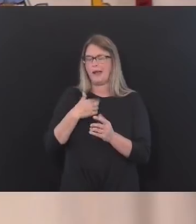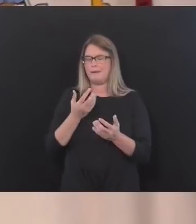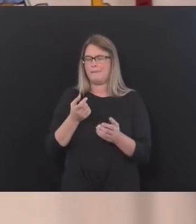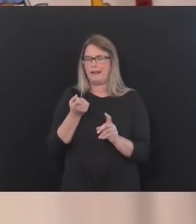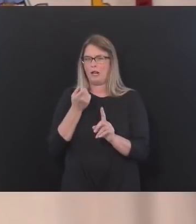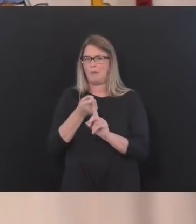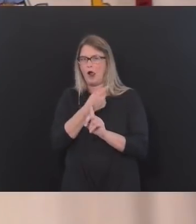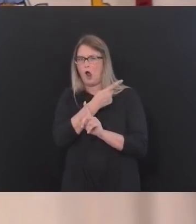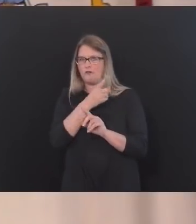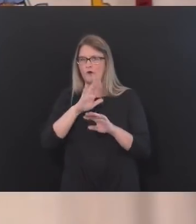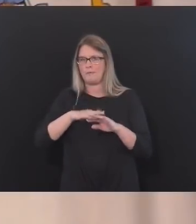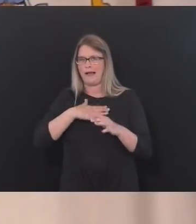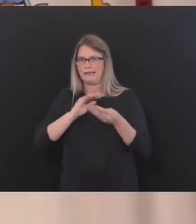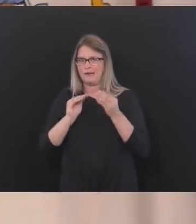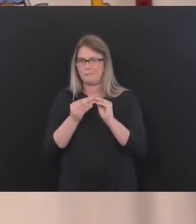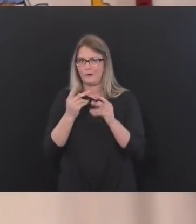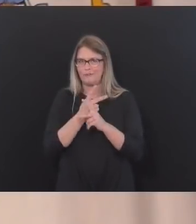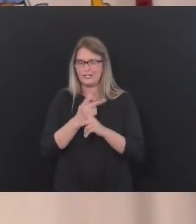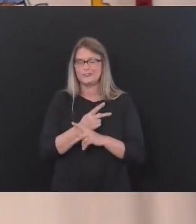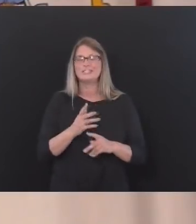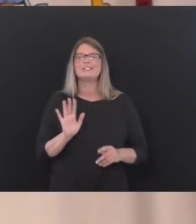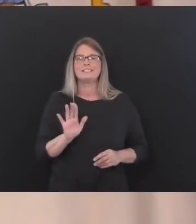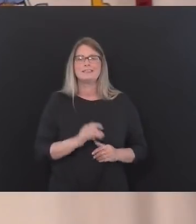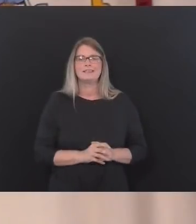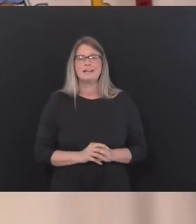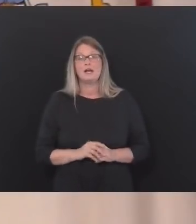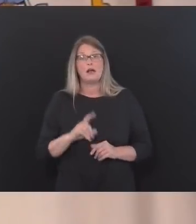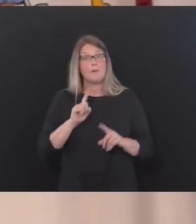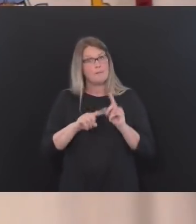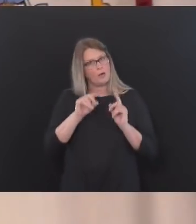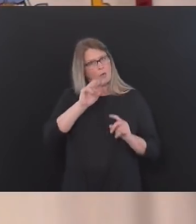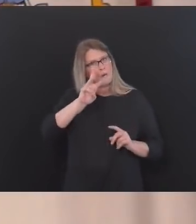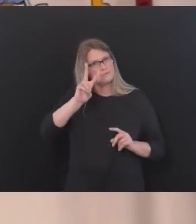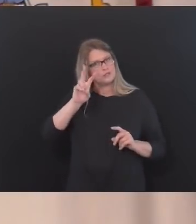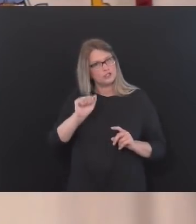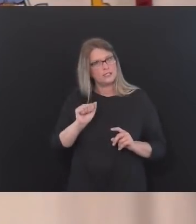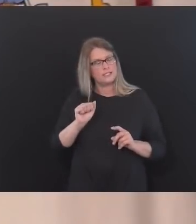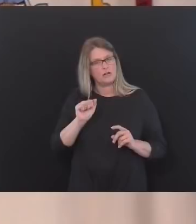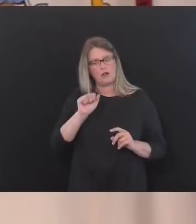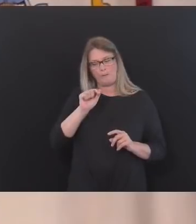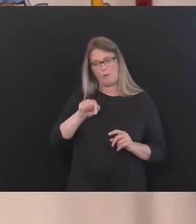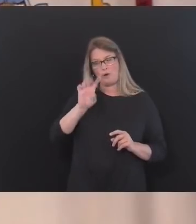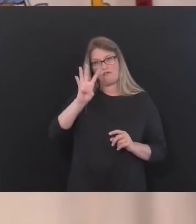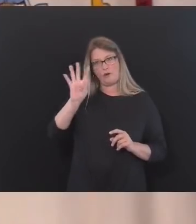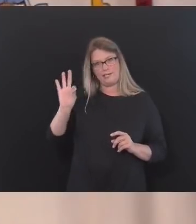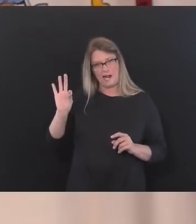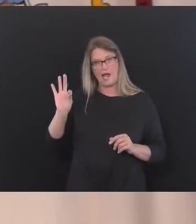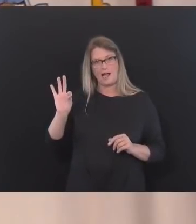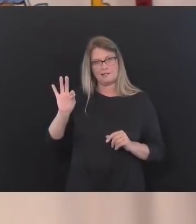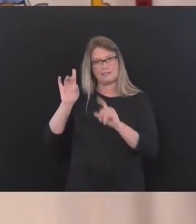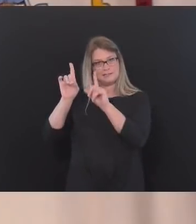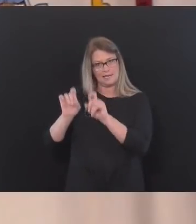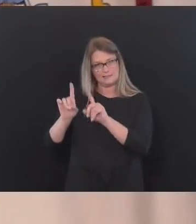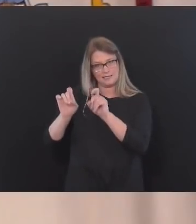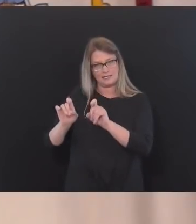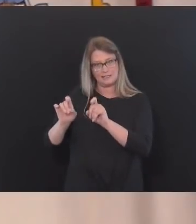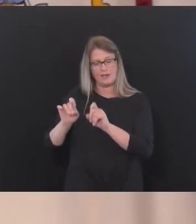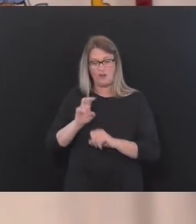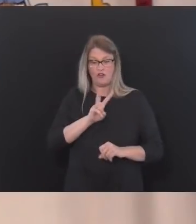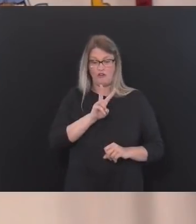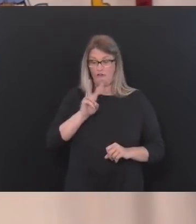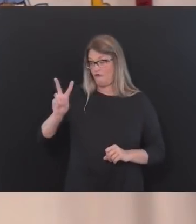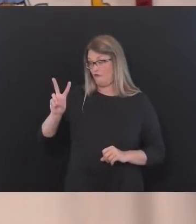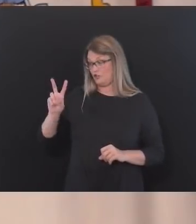on what I'm reporting to you. But West Virginia is at 49 on the testing. Virginia's